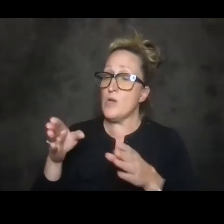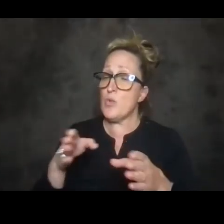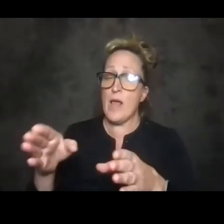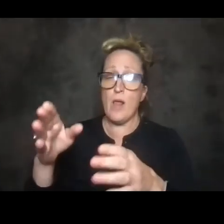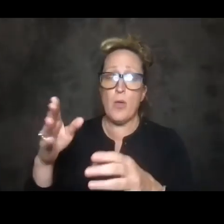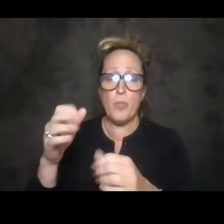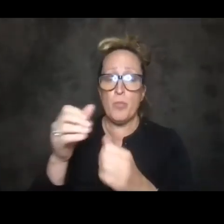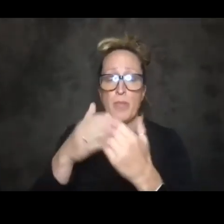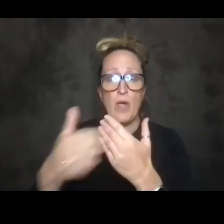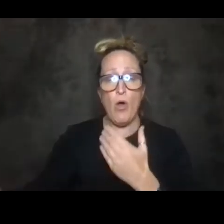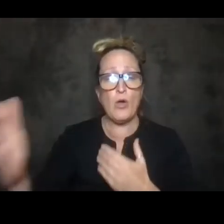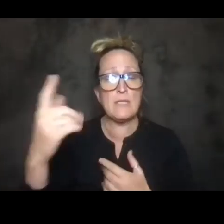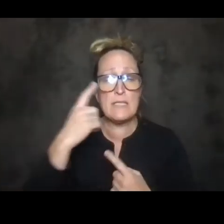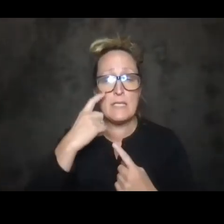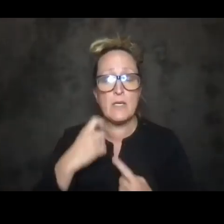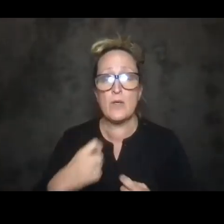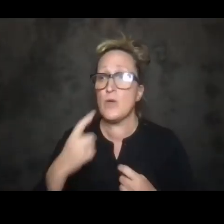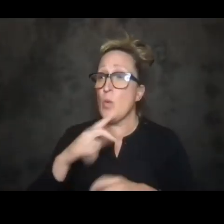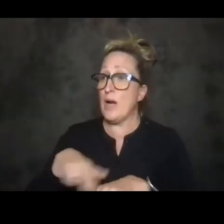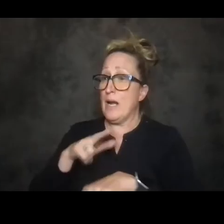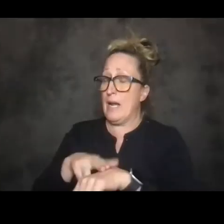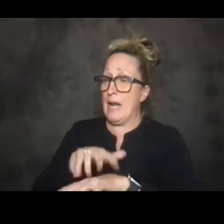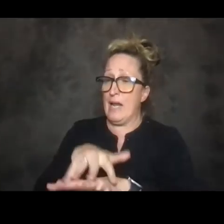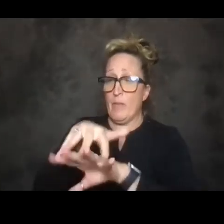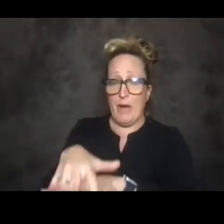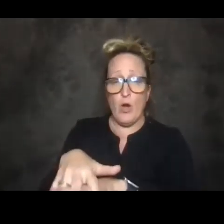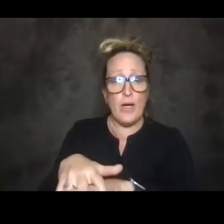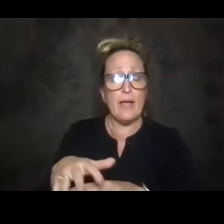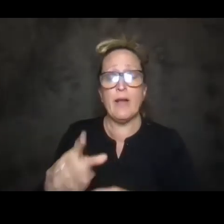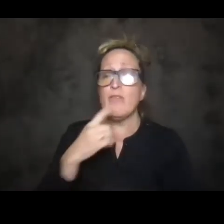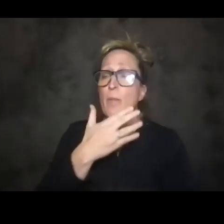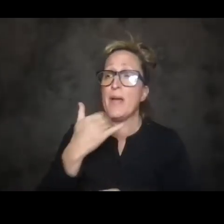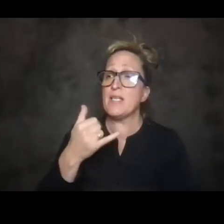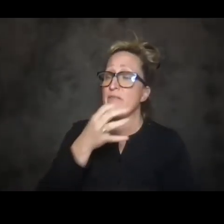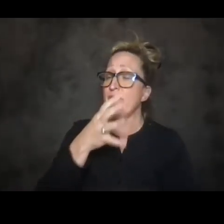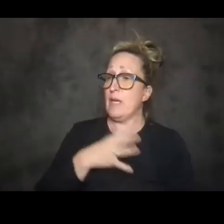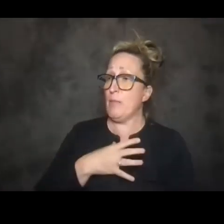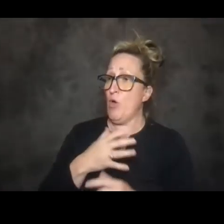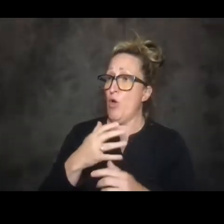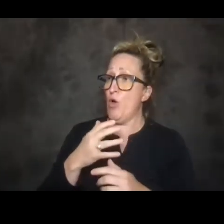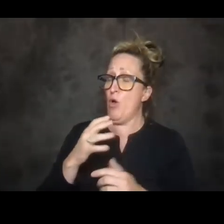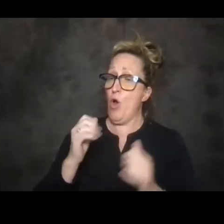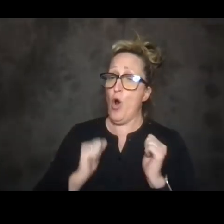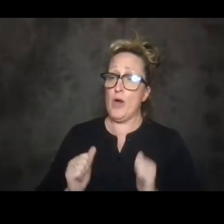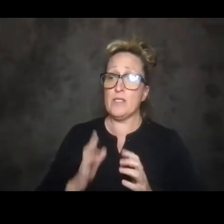the Milky Way, which won a Native American Music Award for Best Female Artist of the Year in